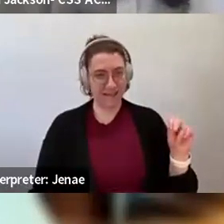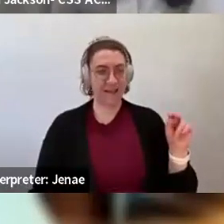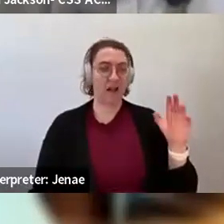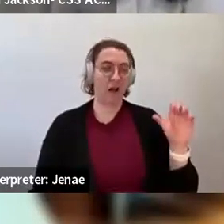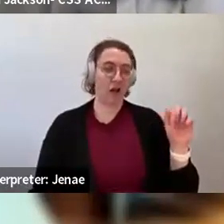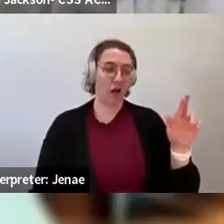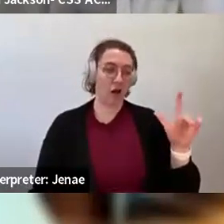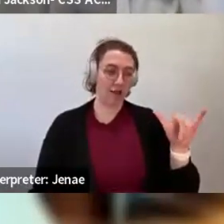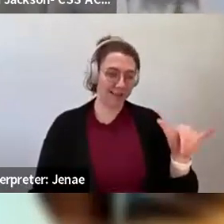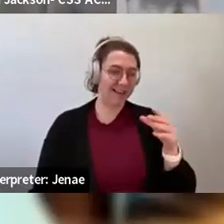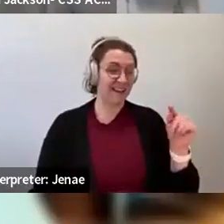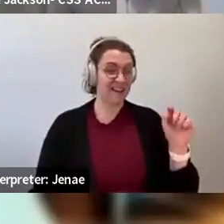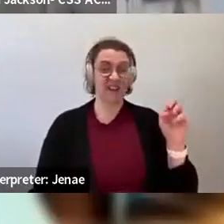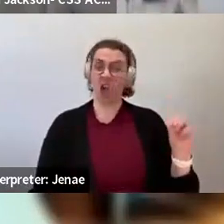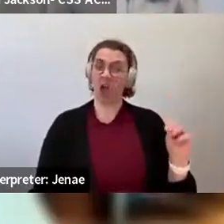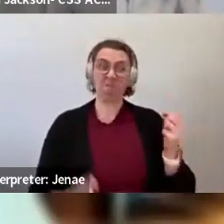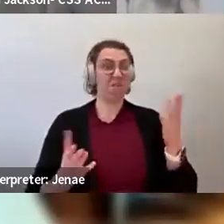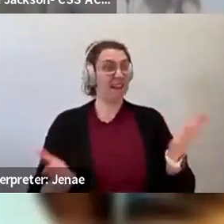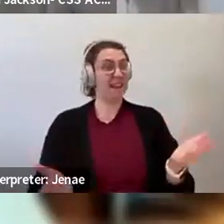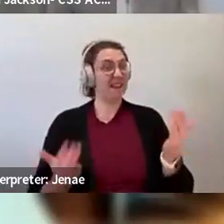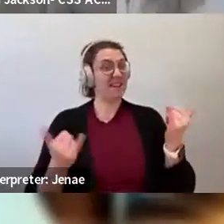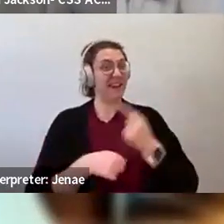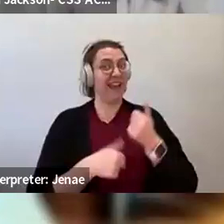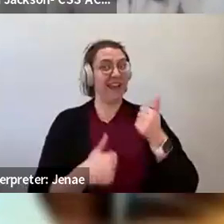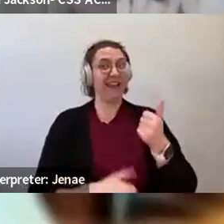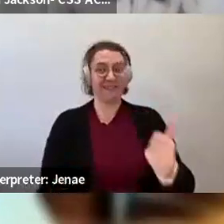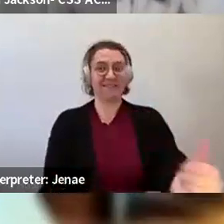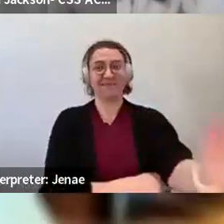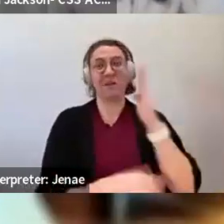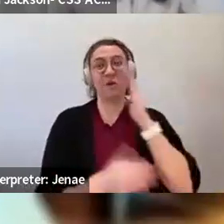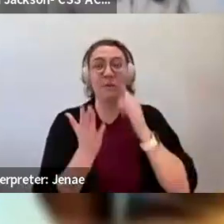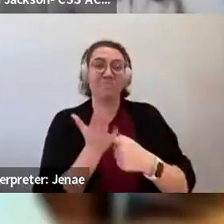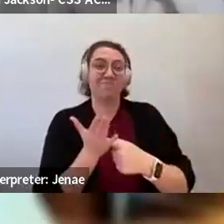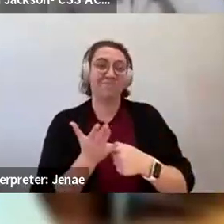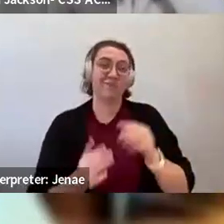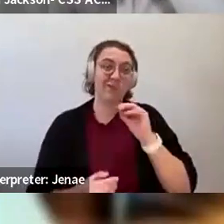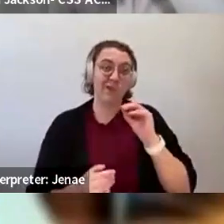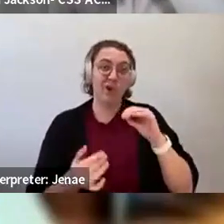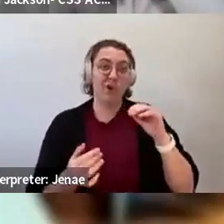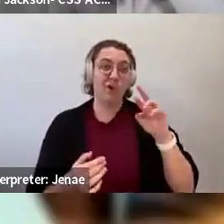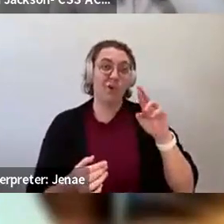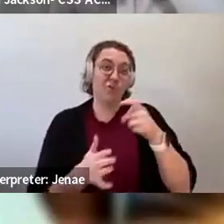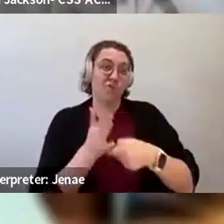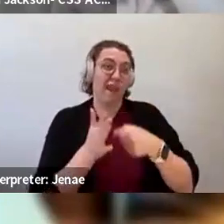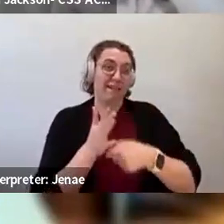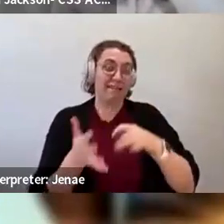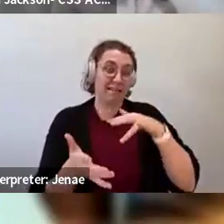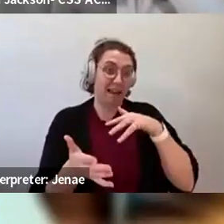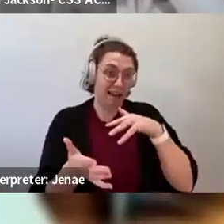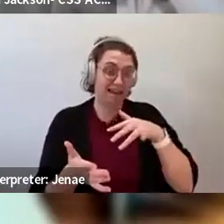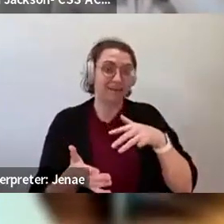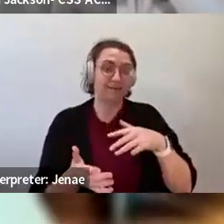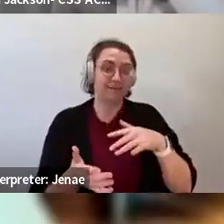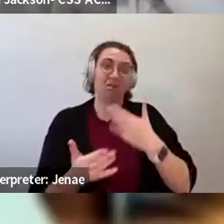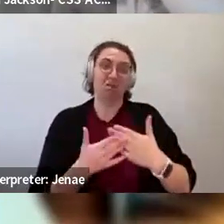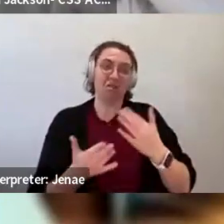Tom. Nice, got a lot of folks on today. Good, because we're going to be talking about rate study stuff, and I think this will be a good opportunity to update